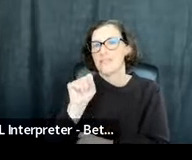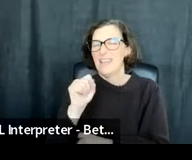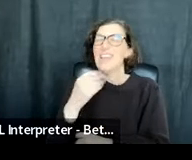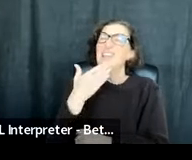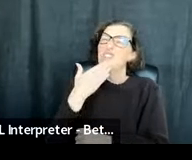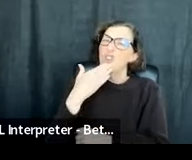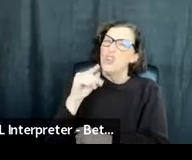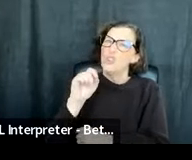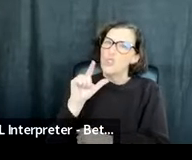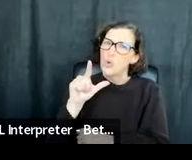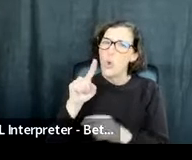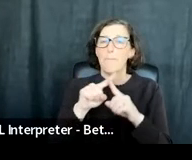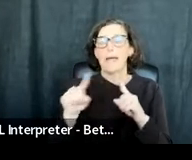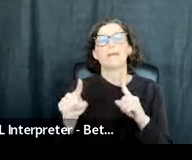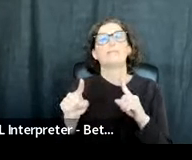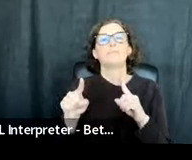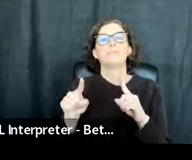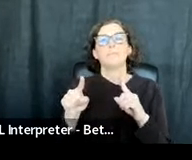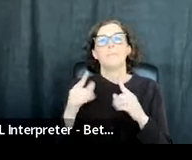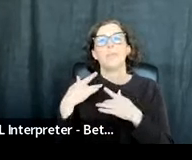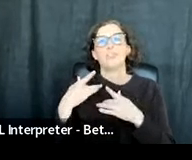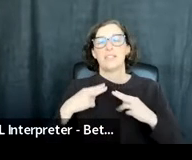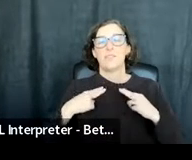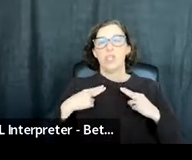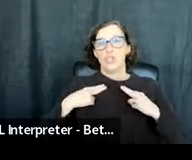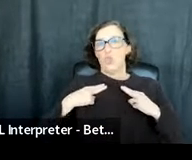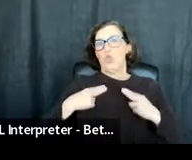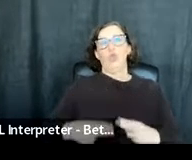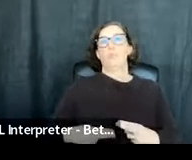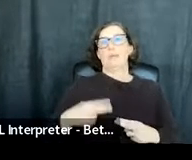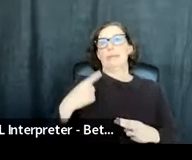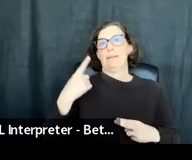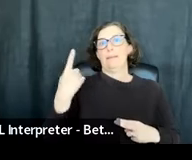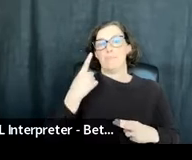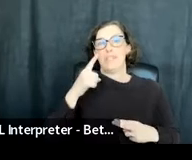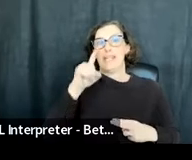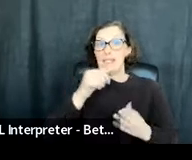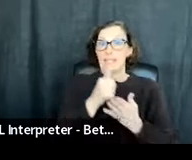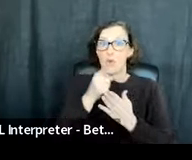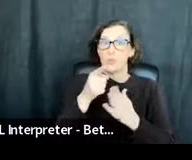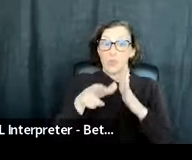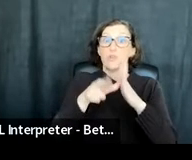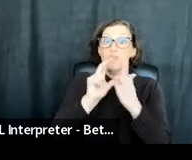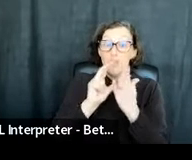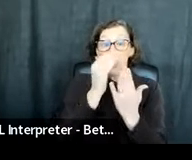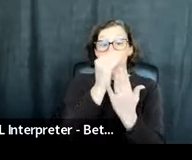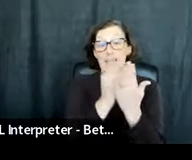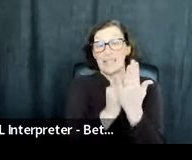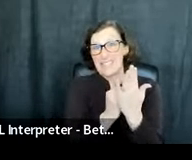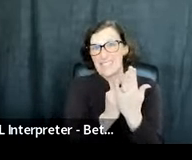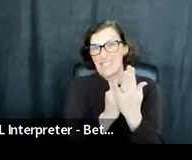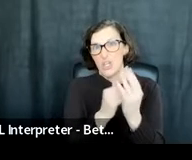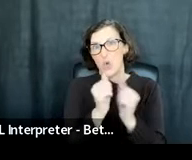but it's usually there's a human factor that somebody needs to help somebody step through those questions and